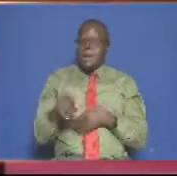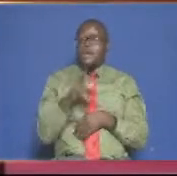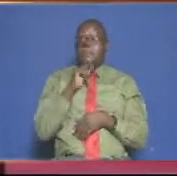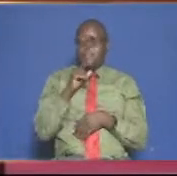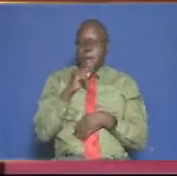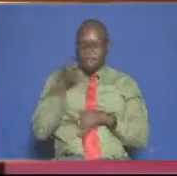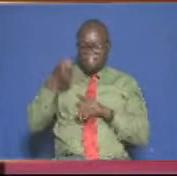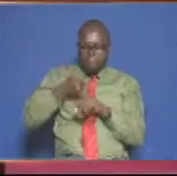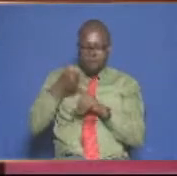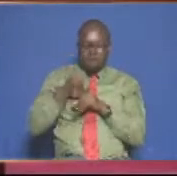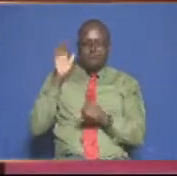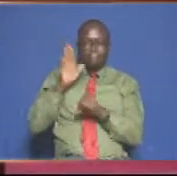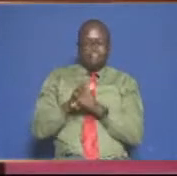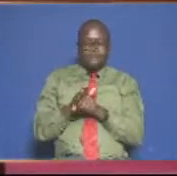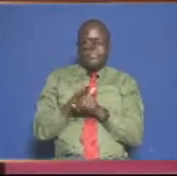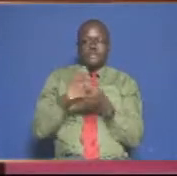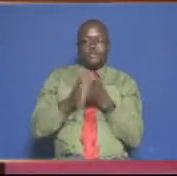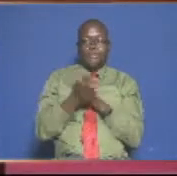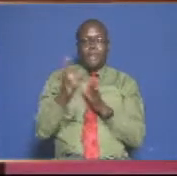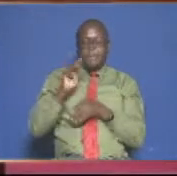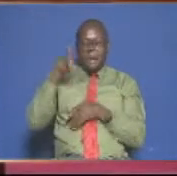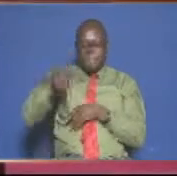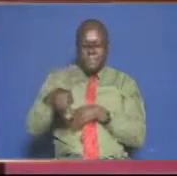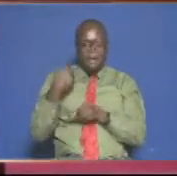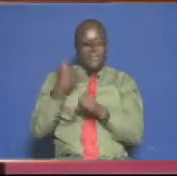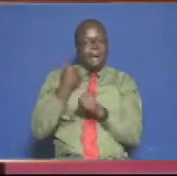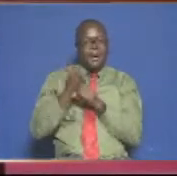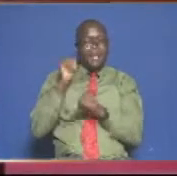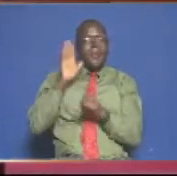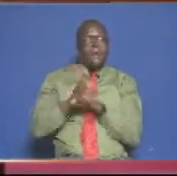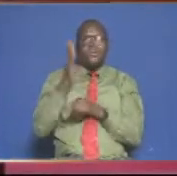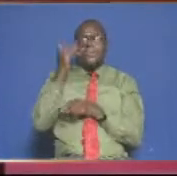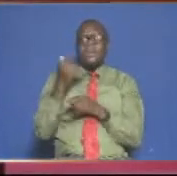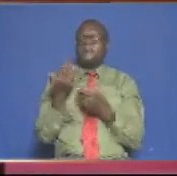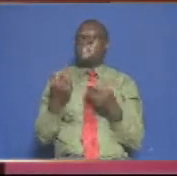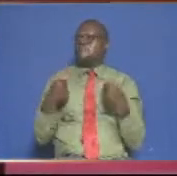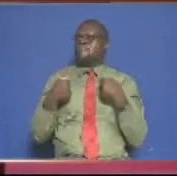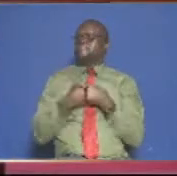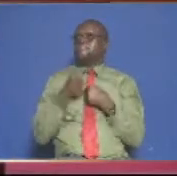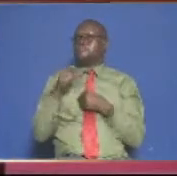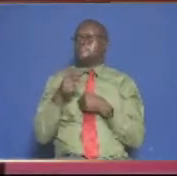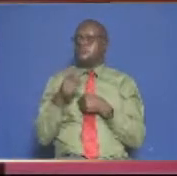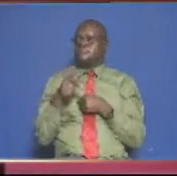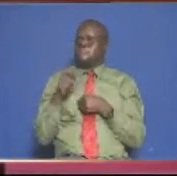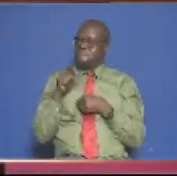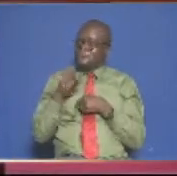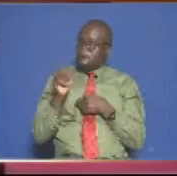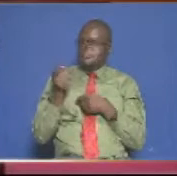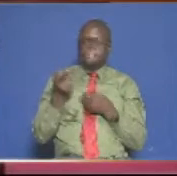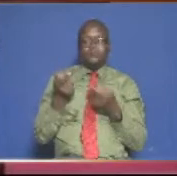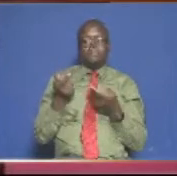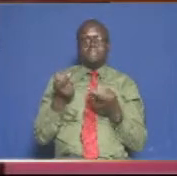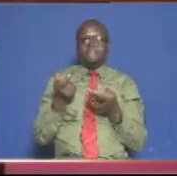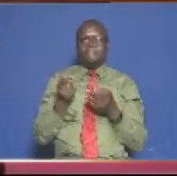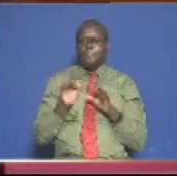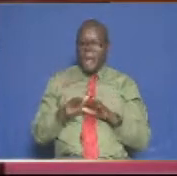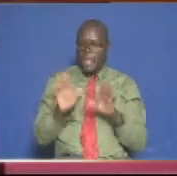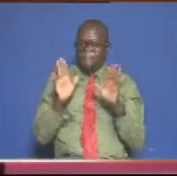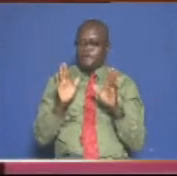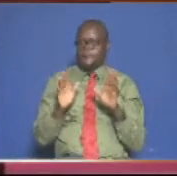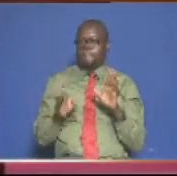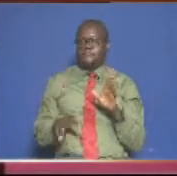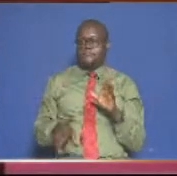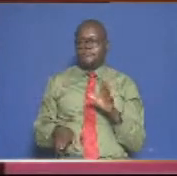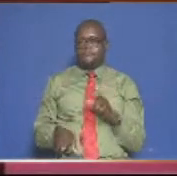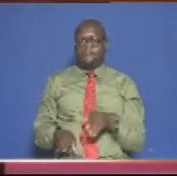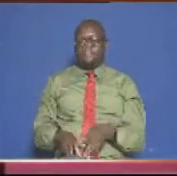fighting for so long to be MP. He's done so many things. Why are you fighting him?" The Speaker, He even left a glass of alcohol